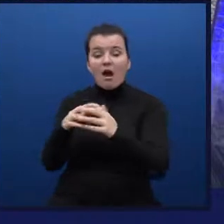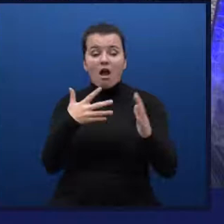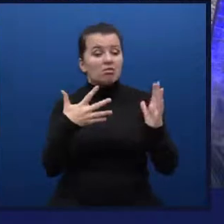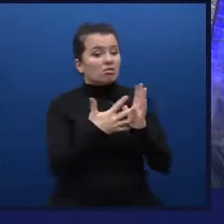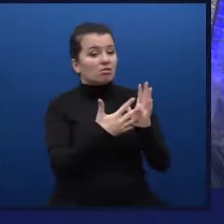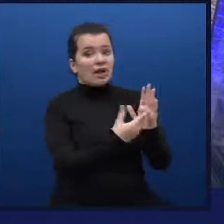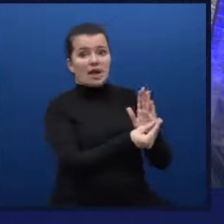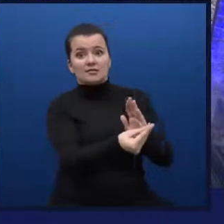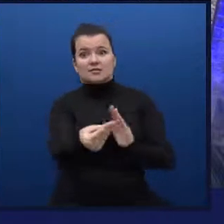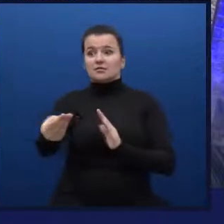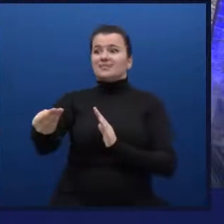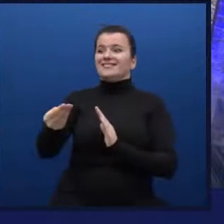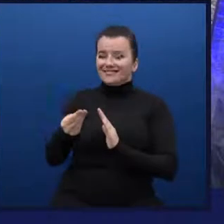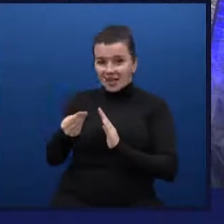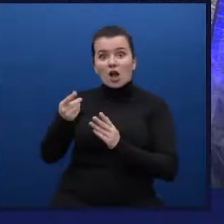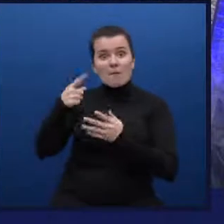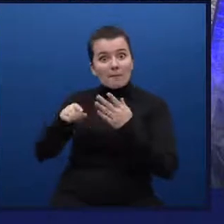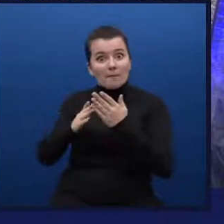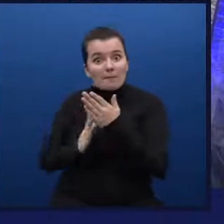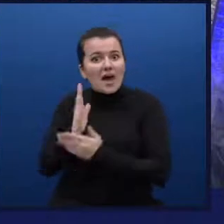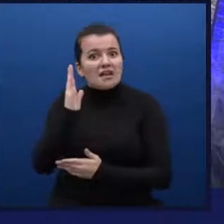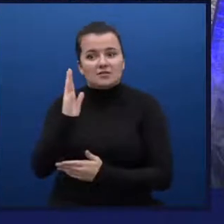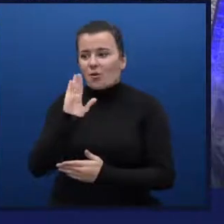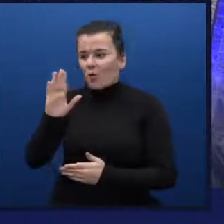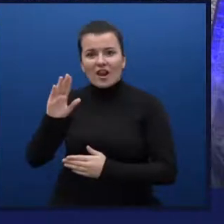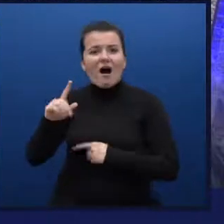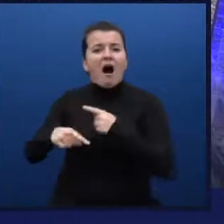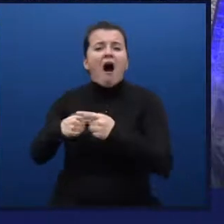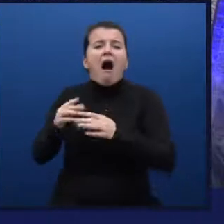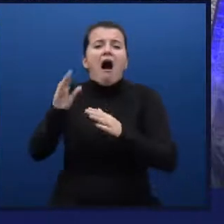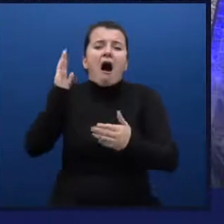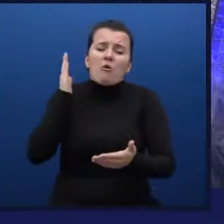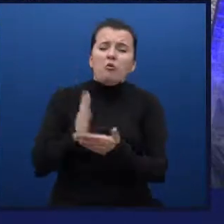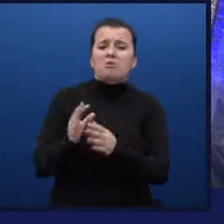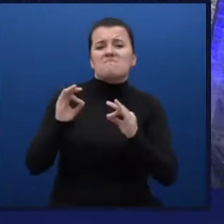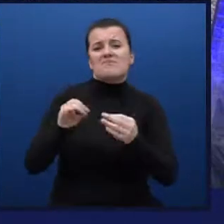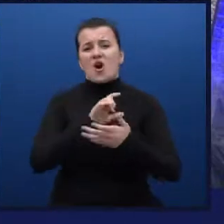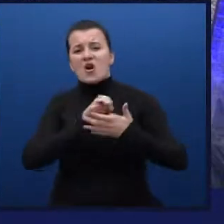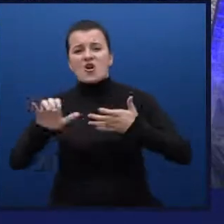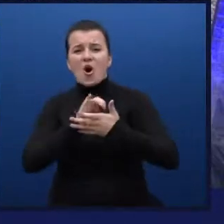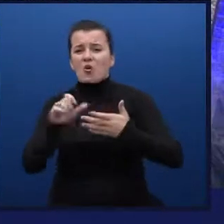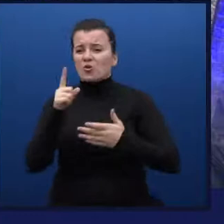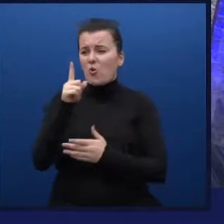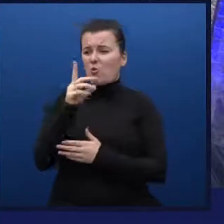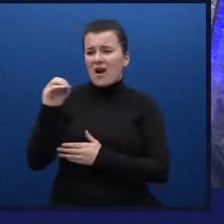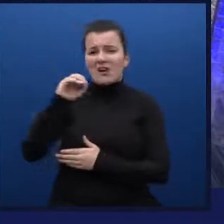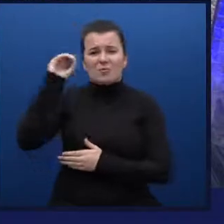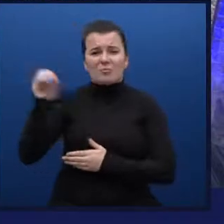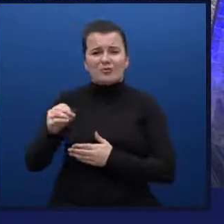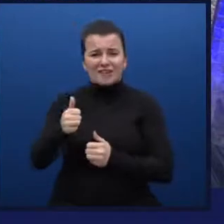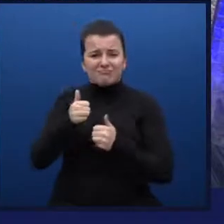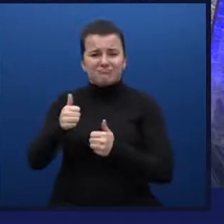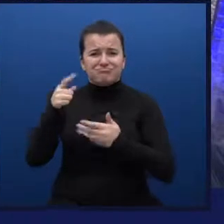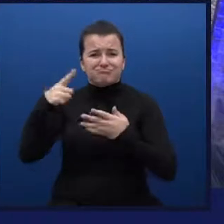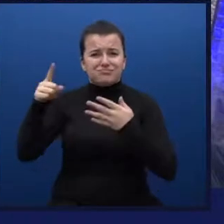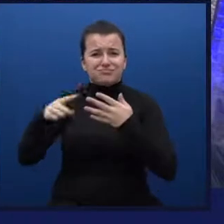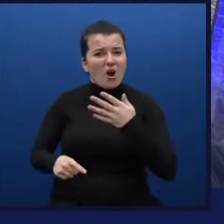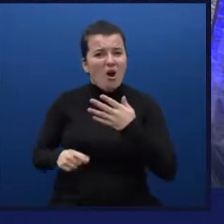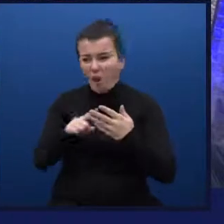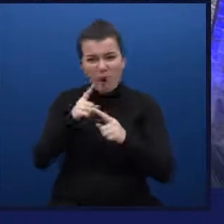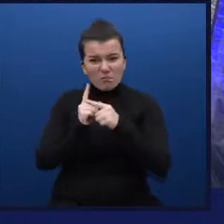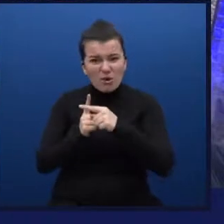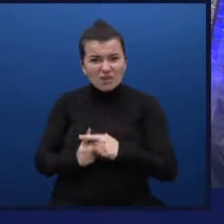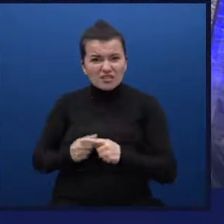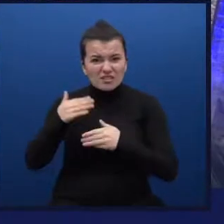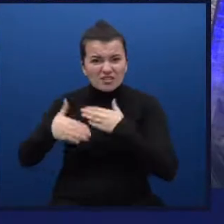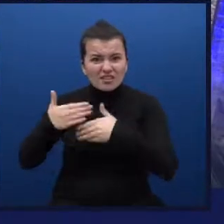build any other way. Like it cleans up your code. You get 100% code coverage, like all sorts of good things come out of it. And so,